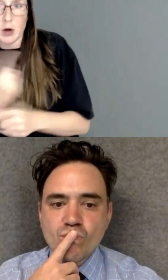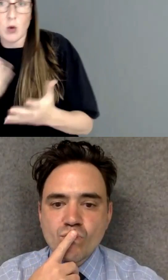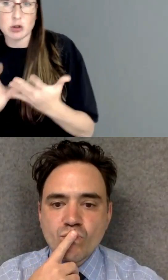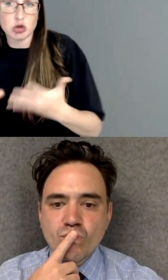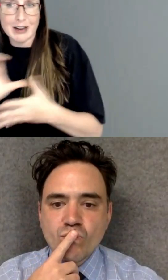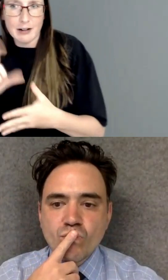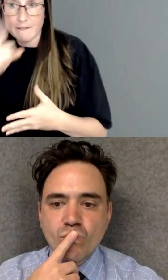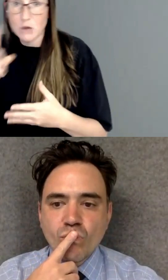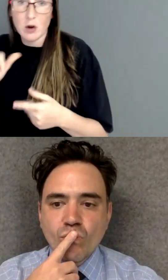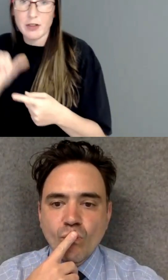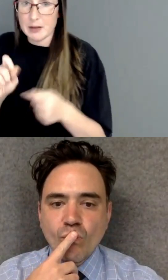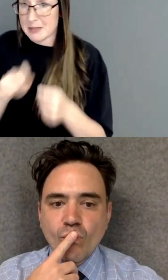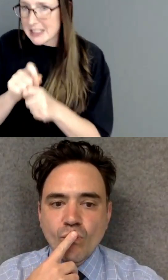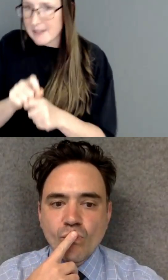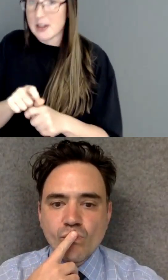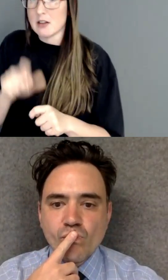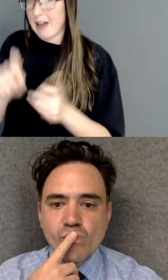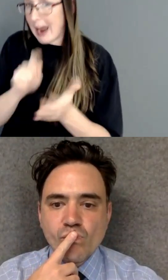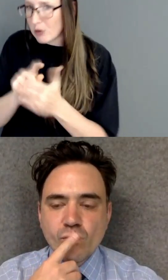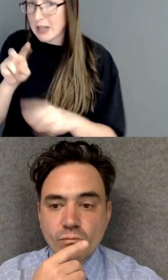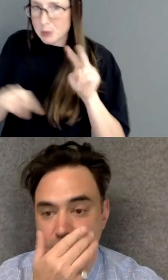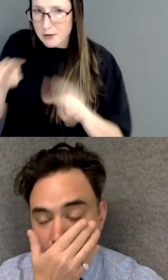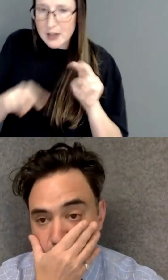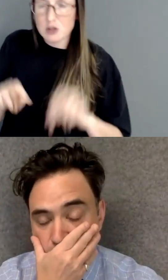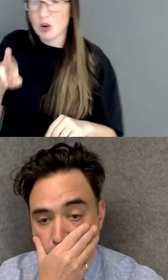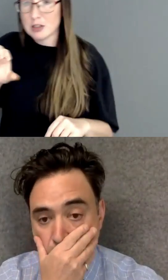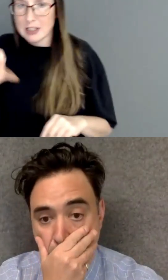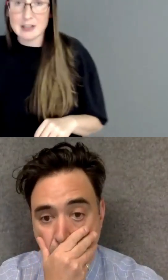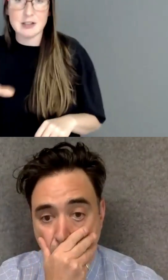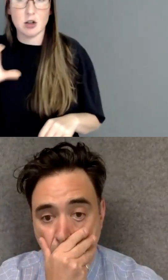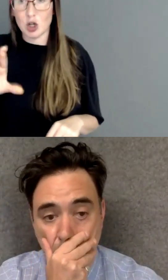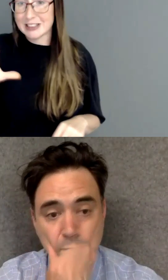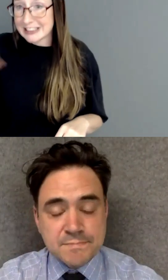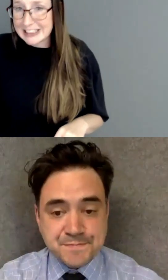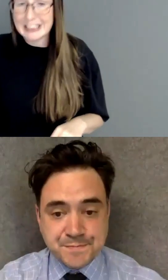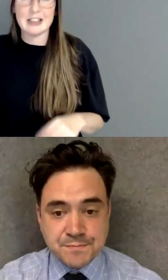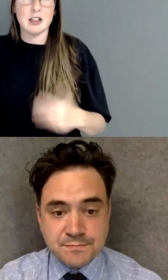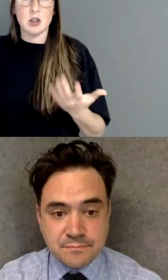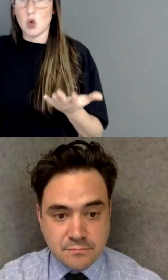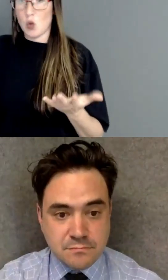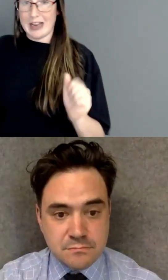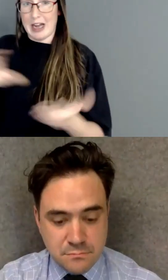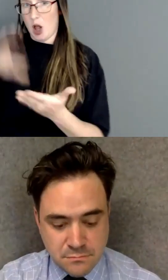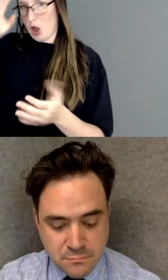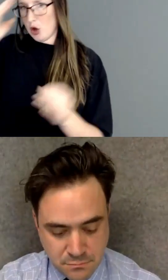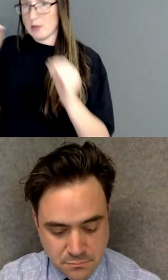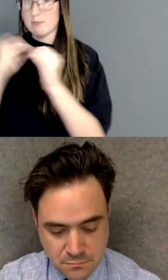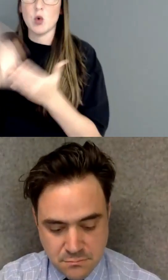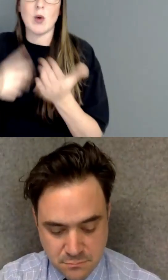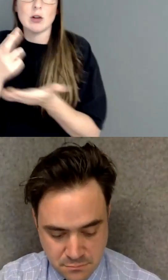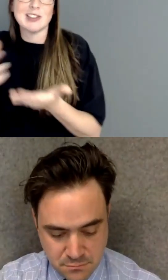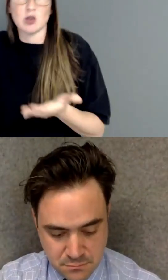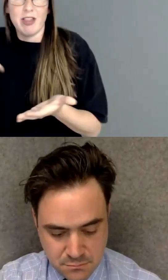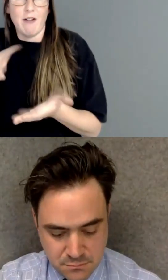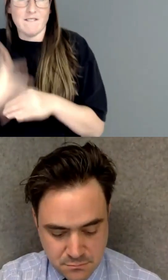for a 23-hour observation, an RCS, RCT? You know, where can I learn more? What resources are there?